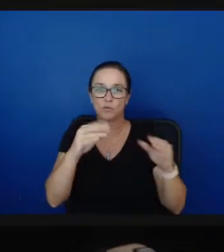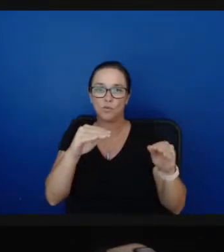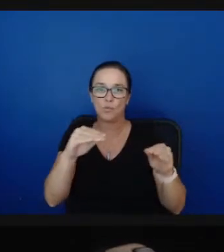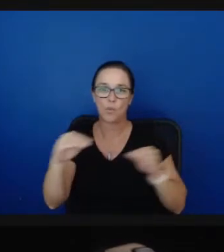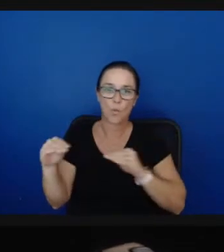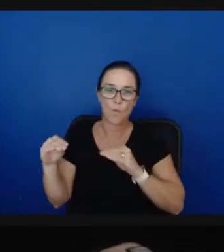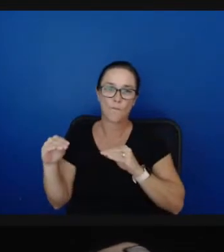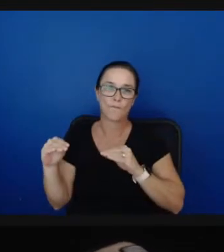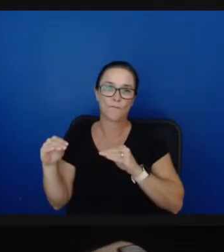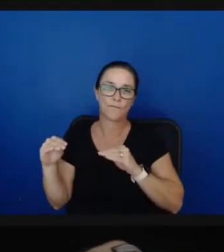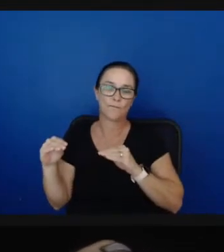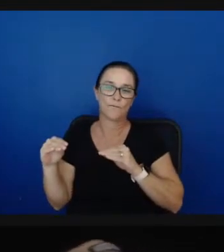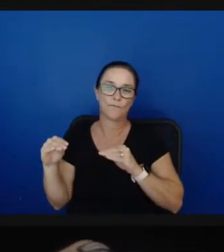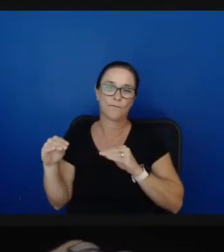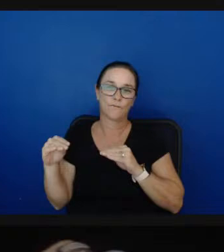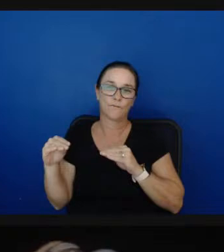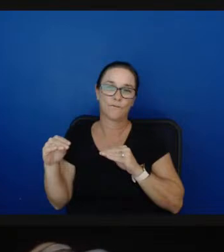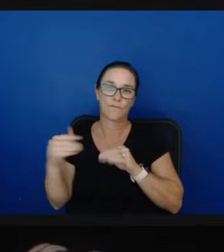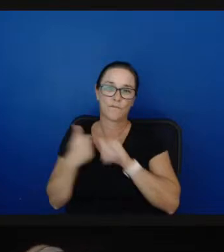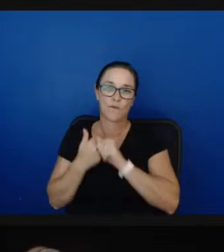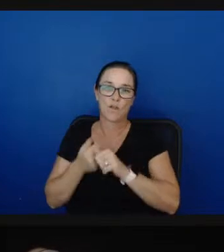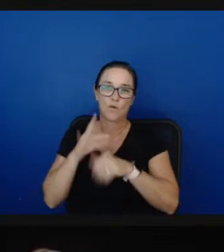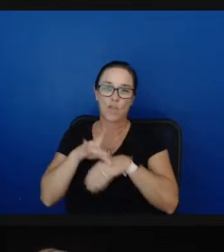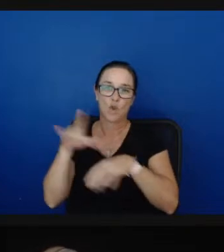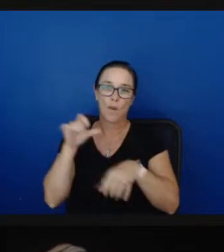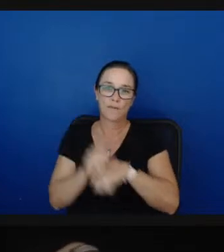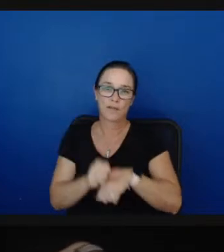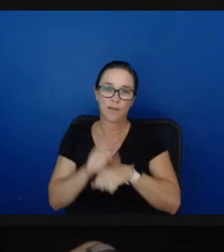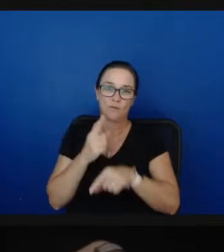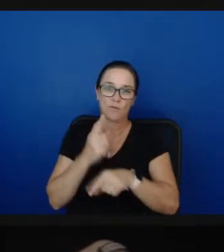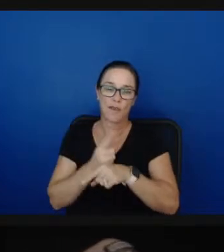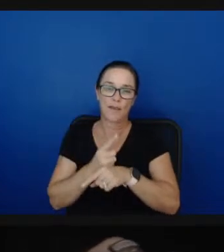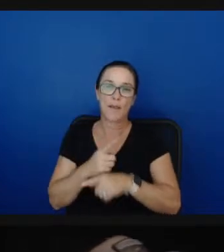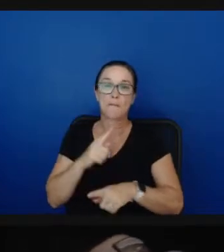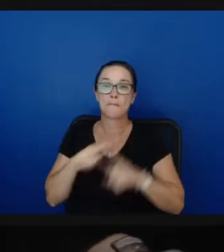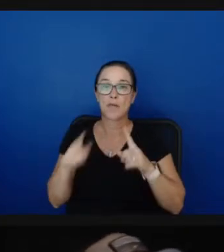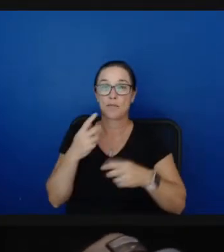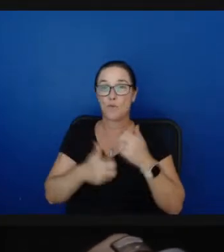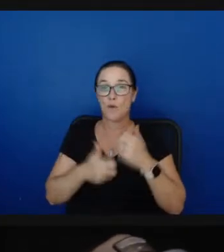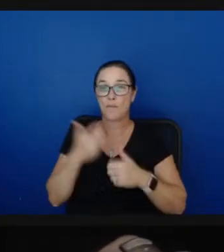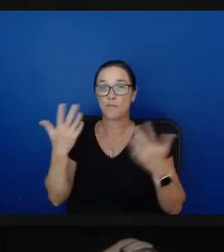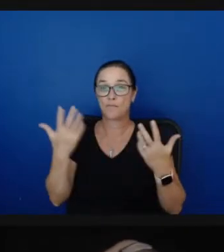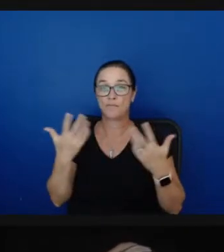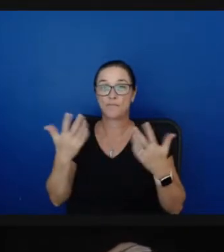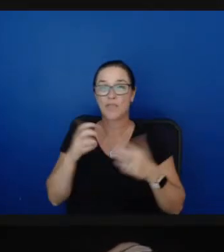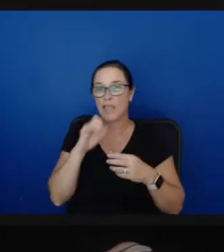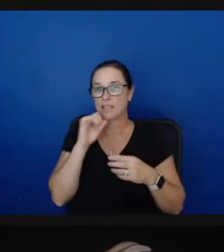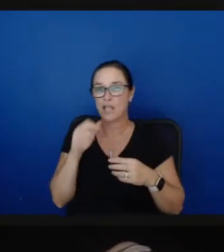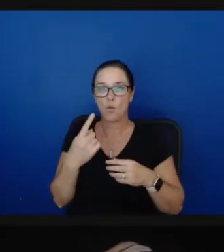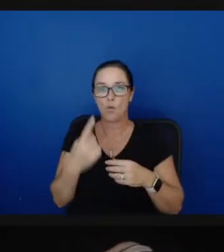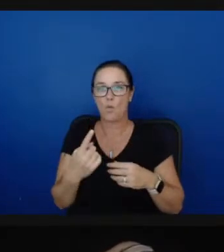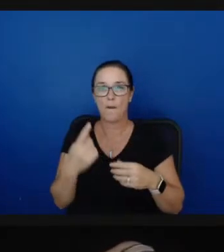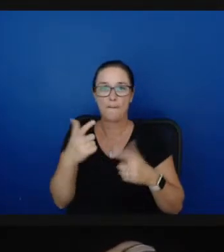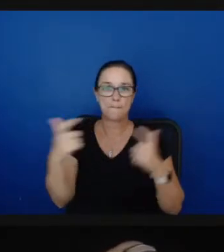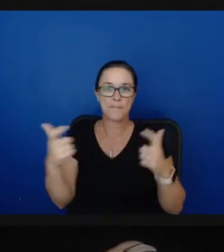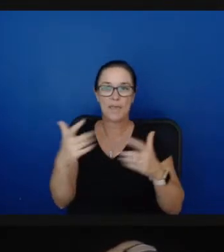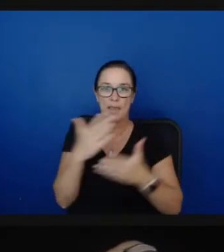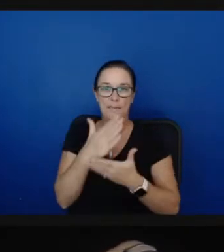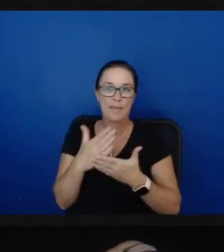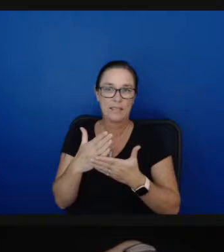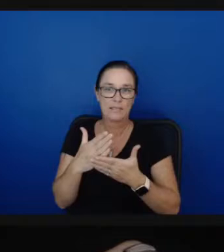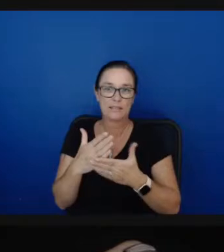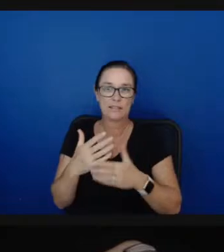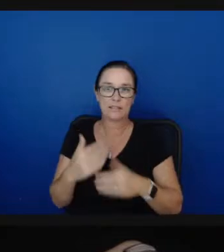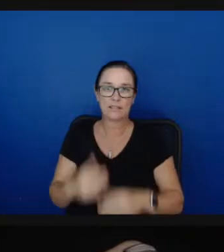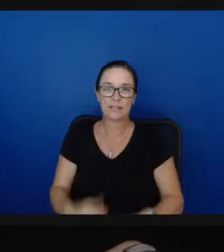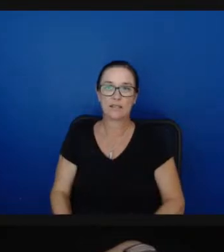by gravity south in that direction, right? The problem is it's not one big coherent block. So it's like in different segments. It's